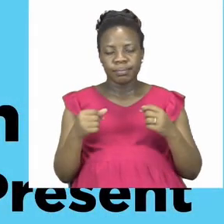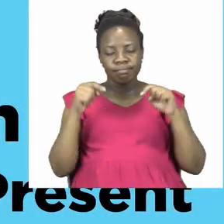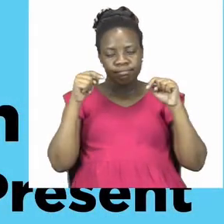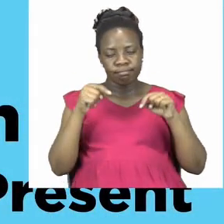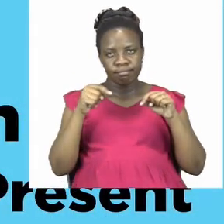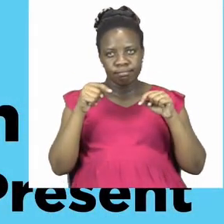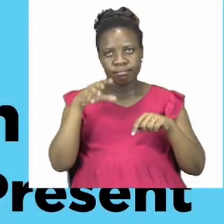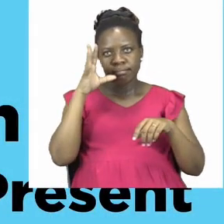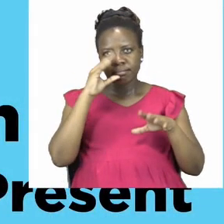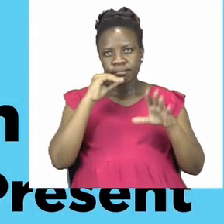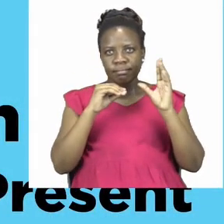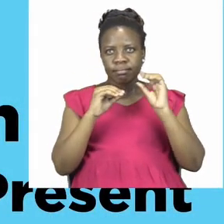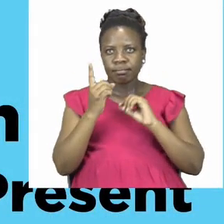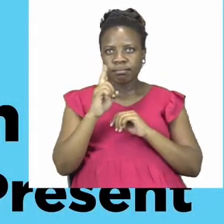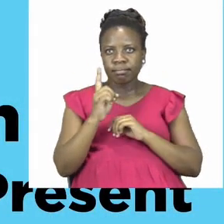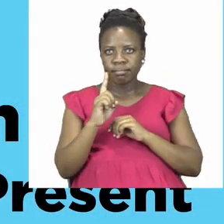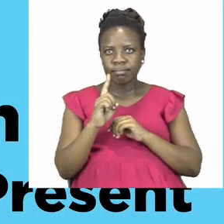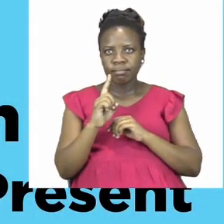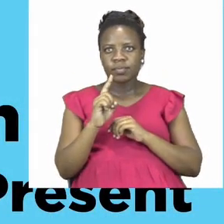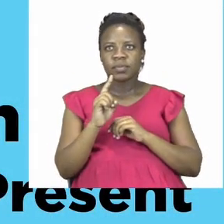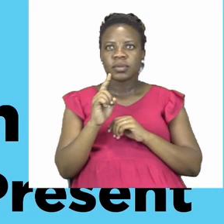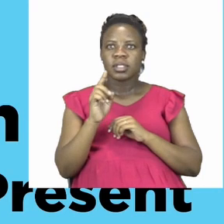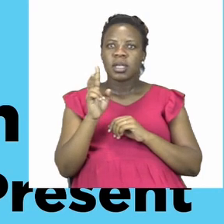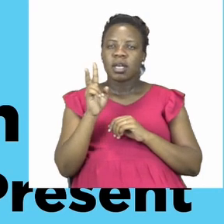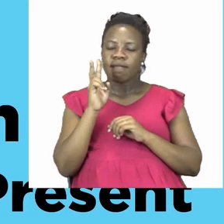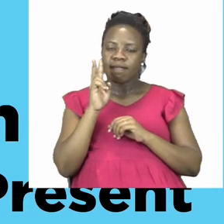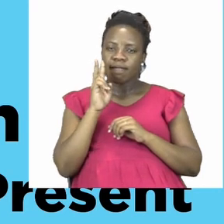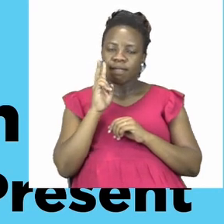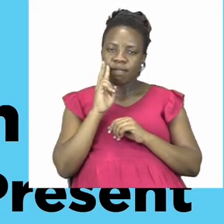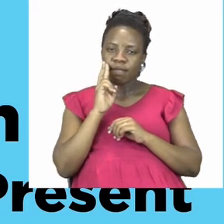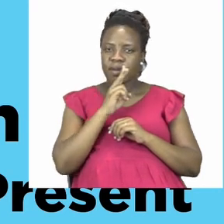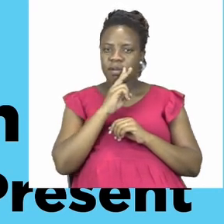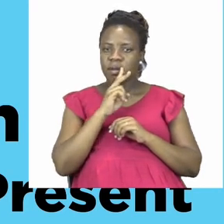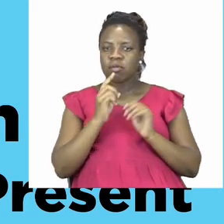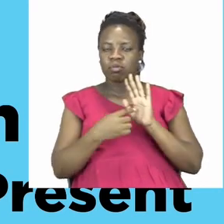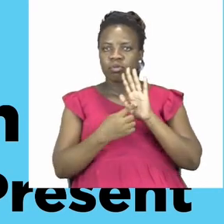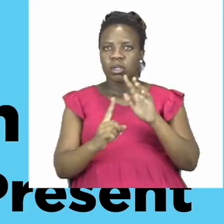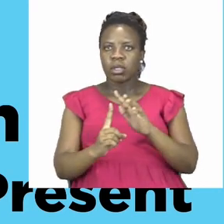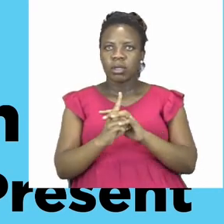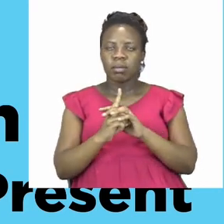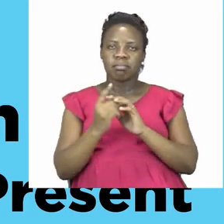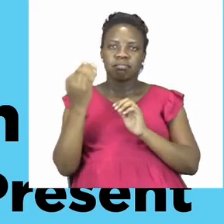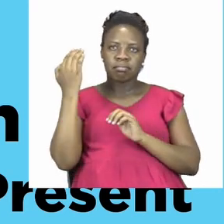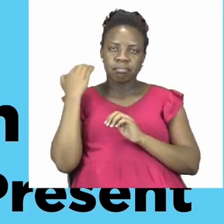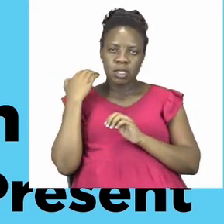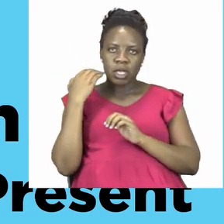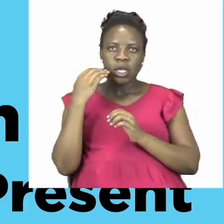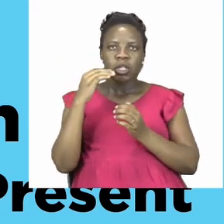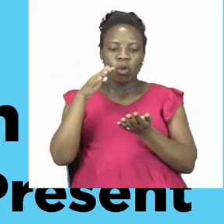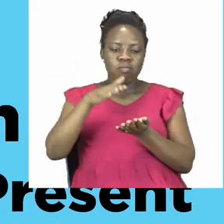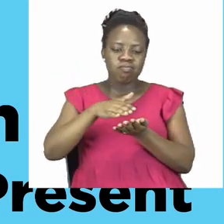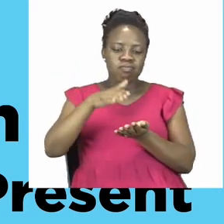today's lesson, we will be talking about phonics, present continuous tense, and